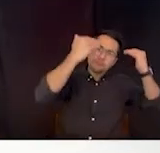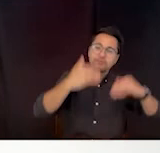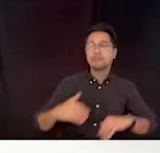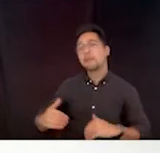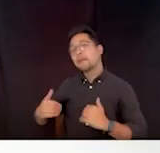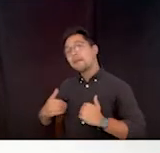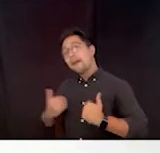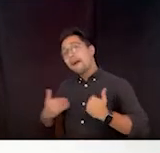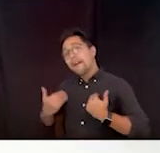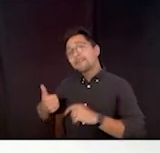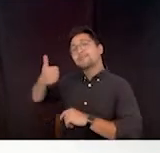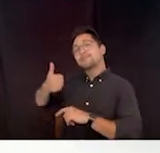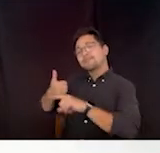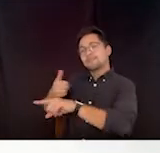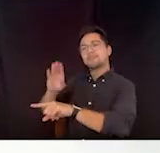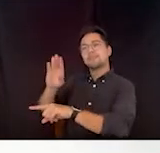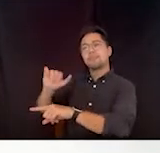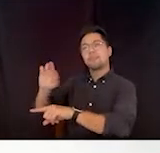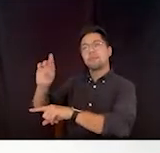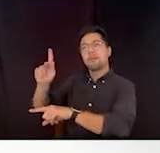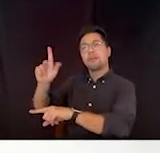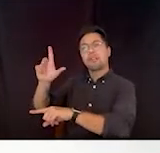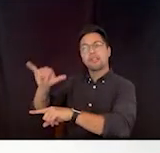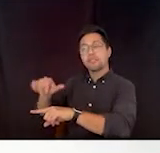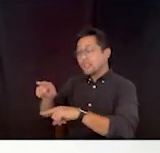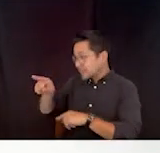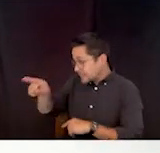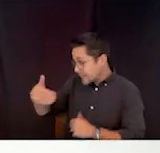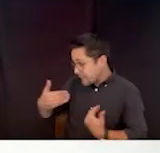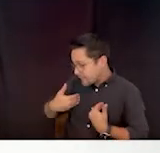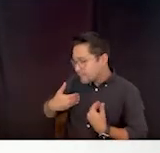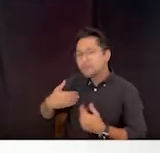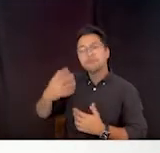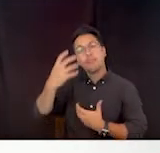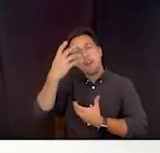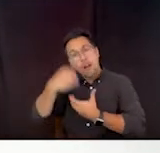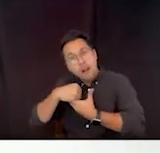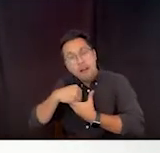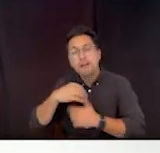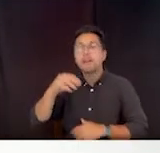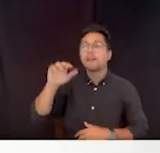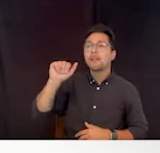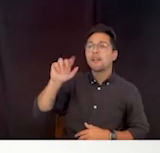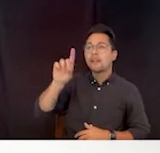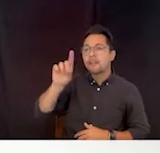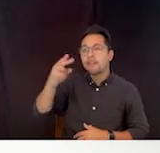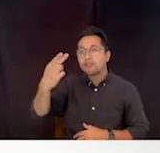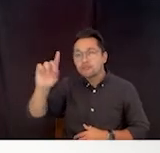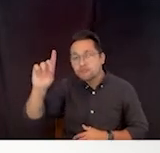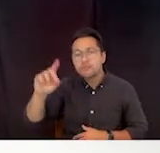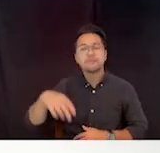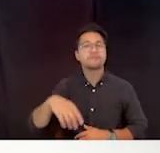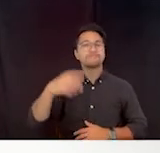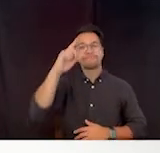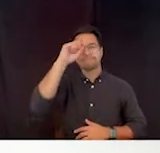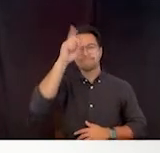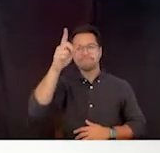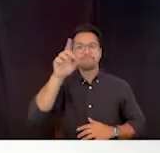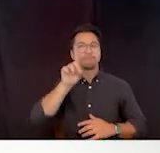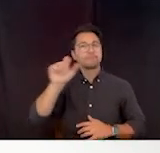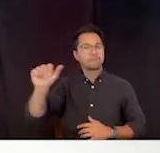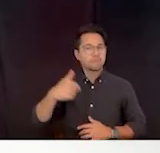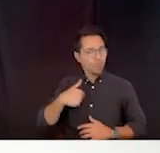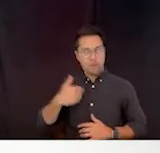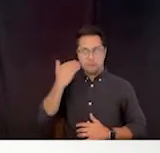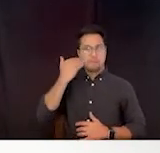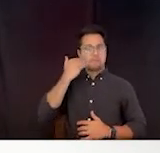named Barkley, and he has, excuse me, autism, ADHD, and an intellectual disability, so I understand